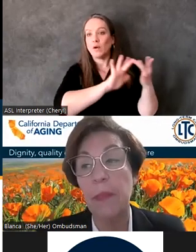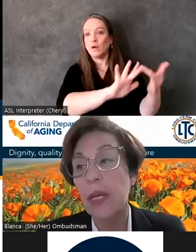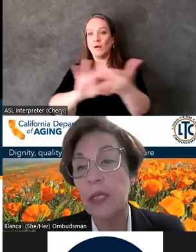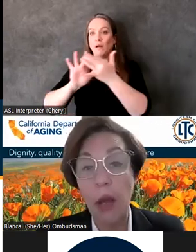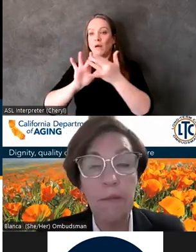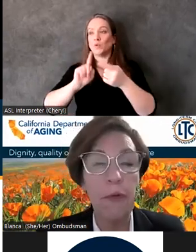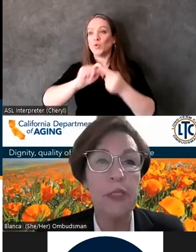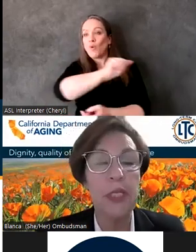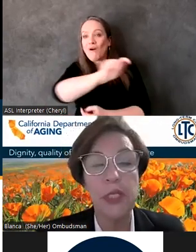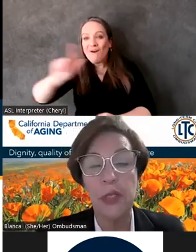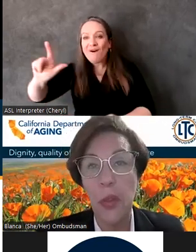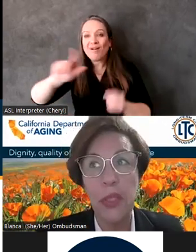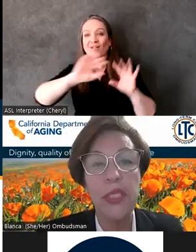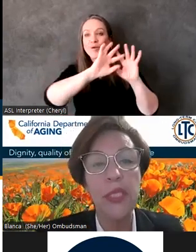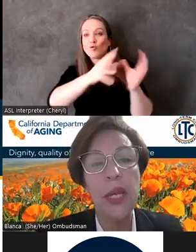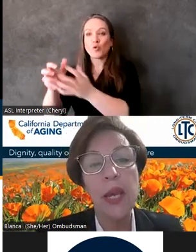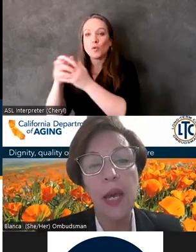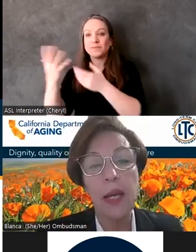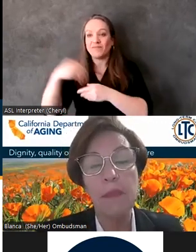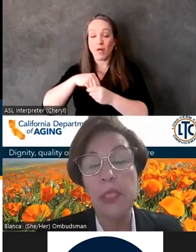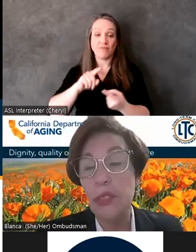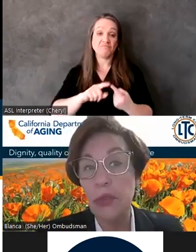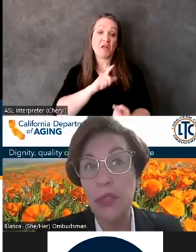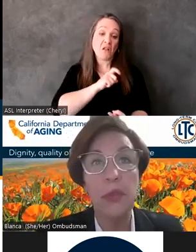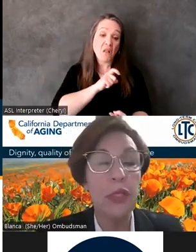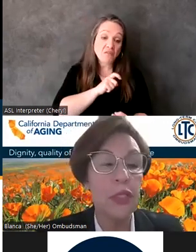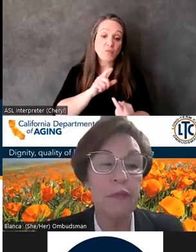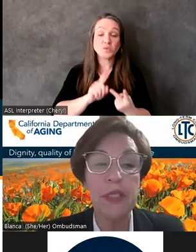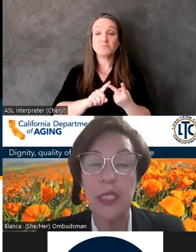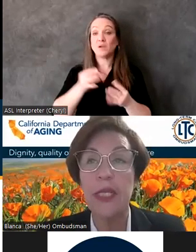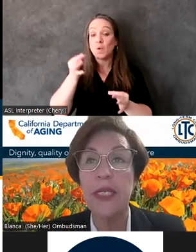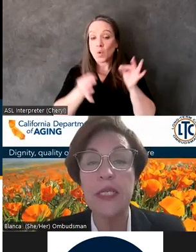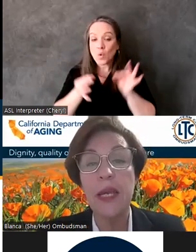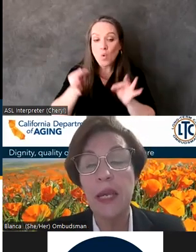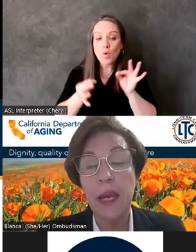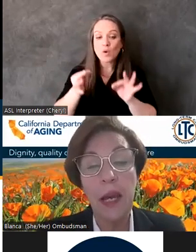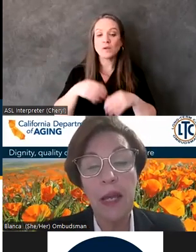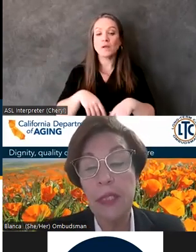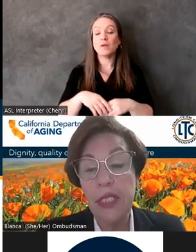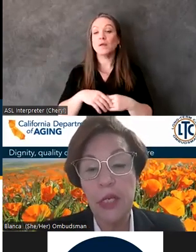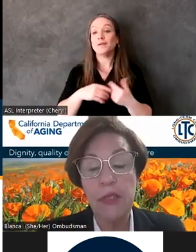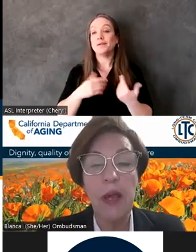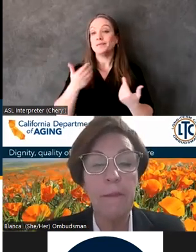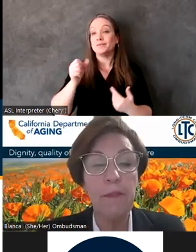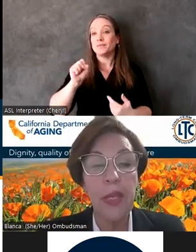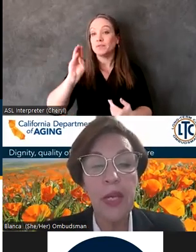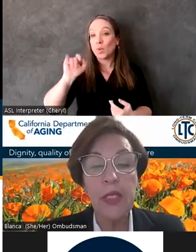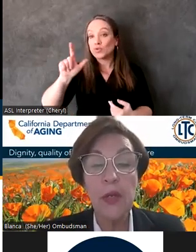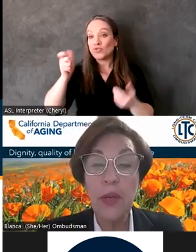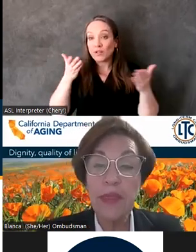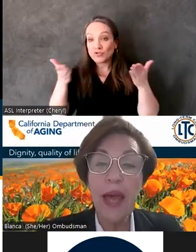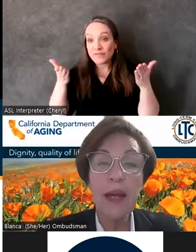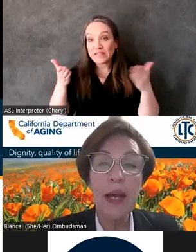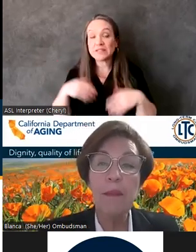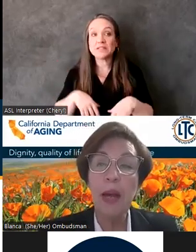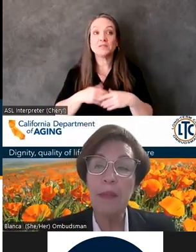from law enforcement to the courts, to social workers, to facilities, the list goes on. So